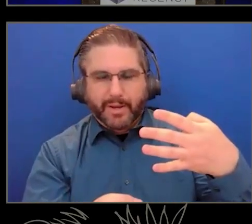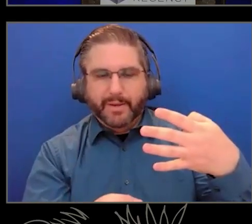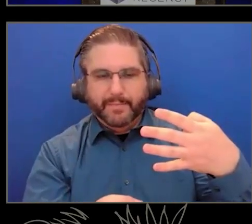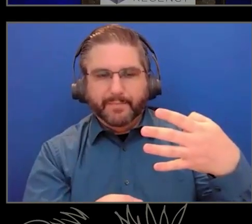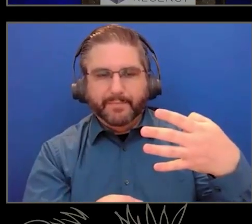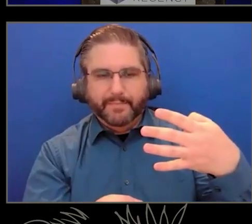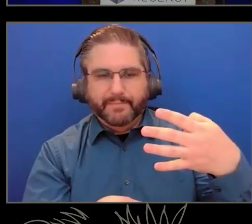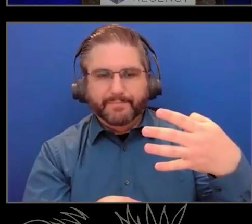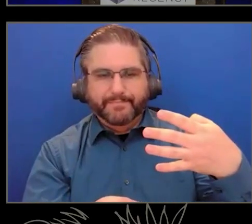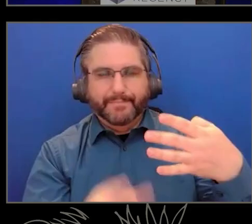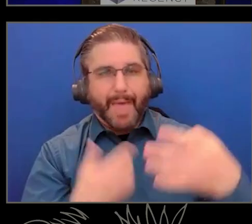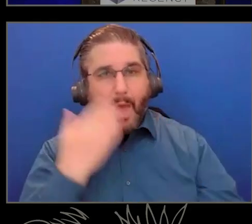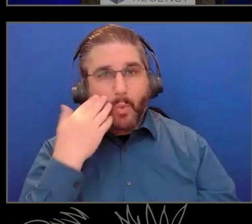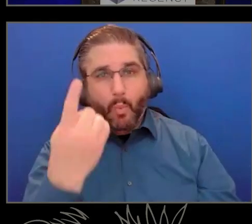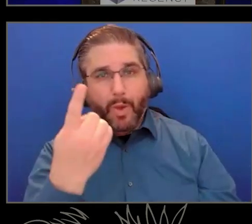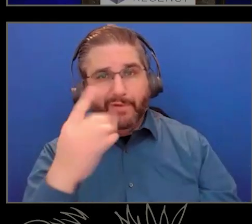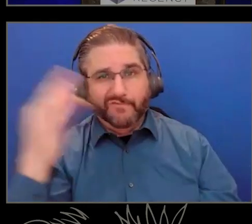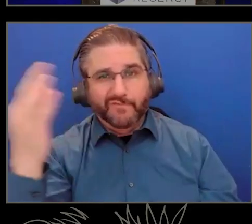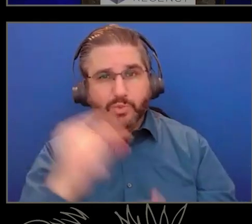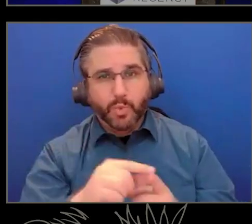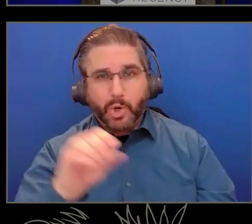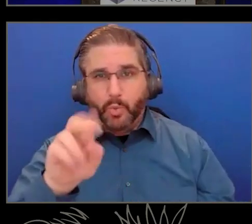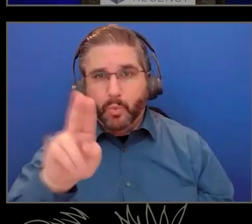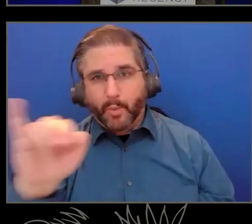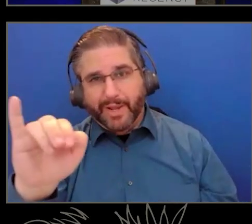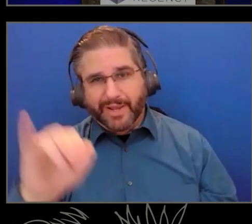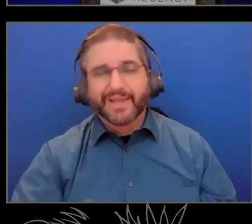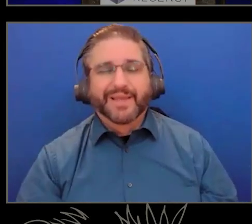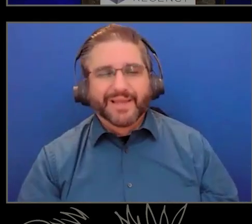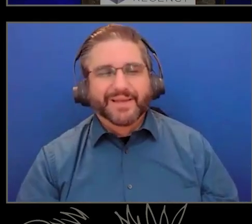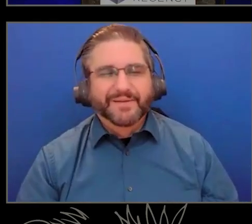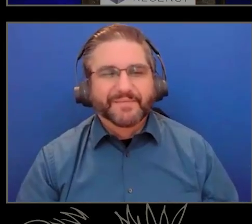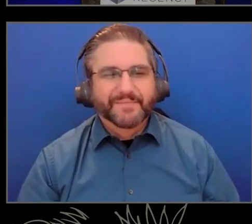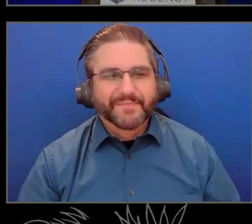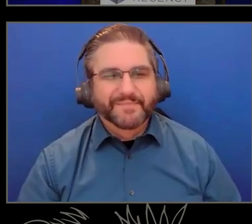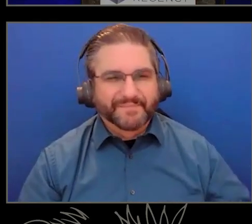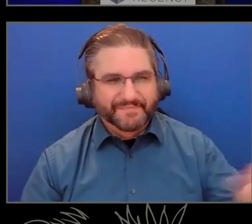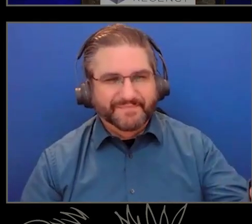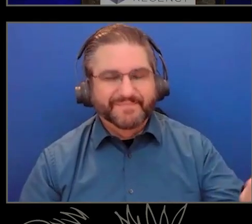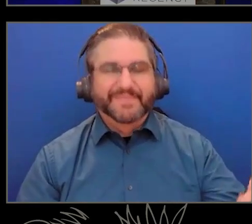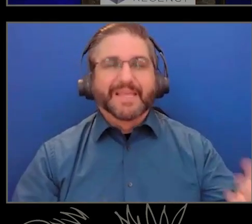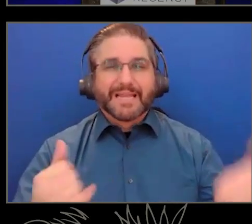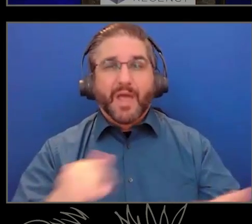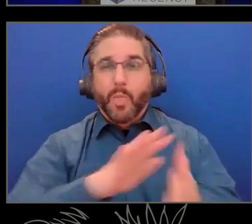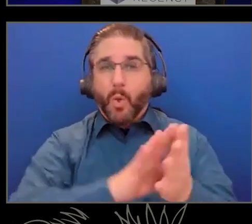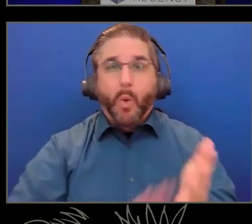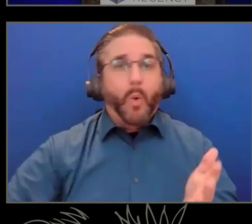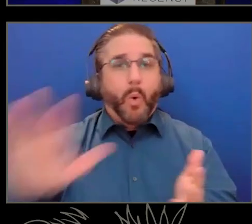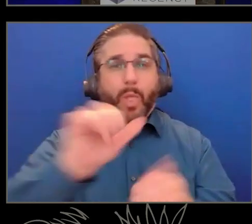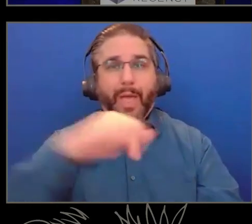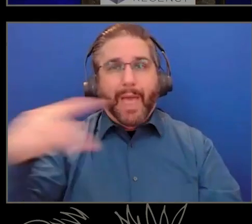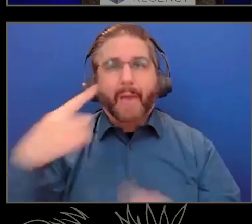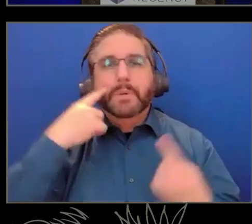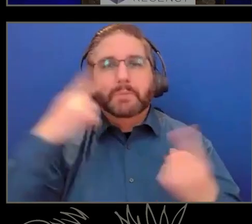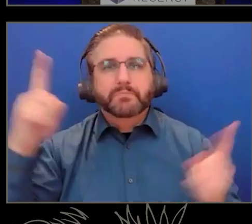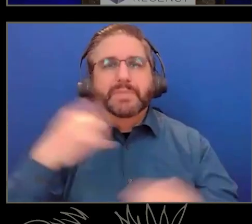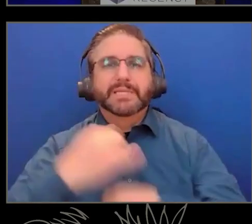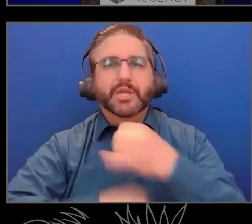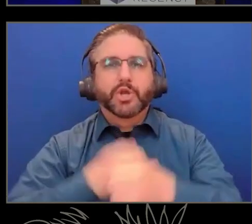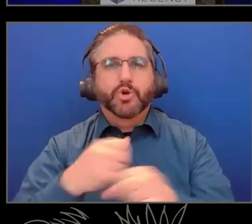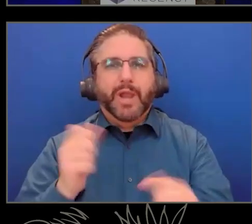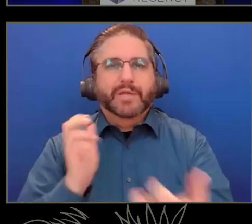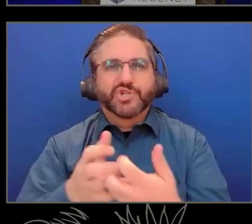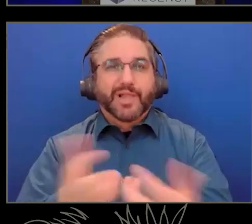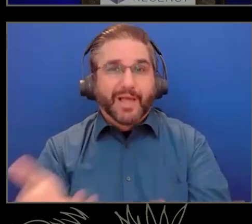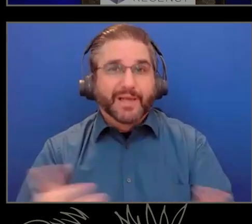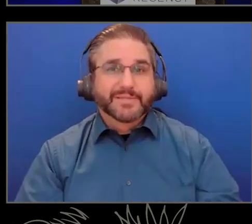That's the only French word I know. All right, cool. We have successfully internationalized our entire application. All right, what else can we do?